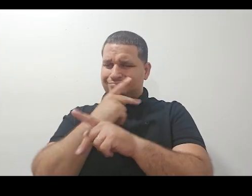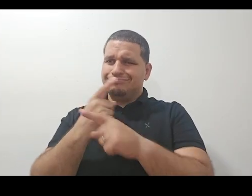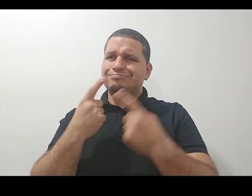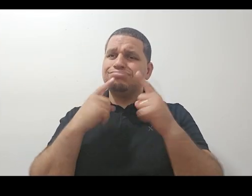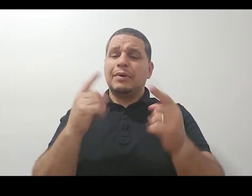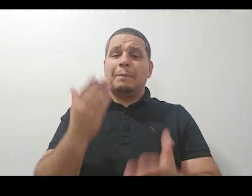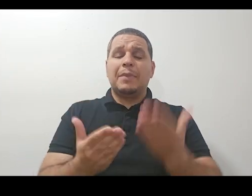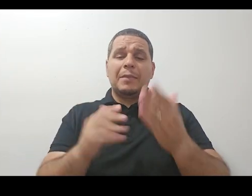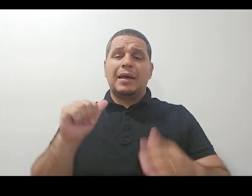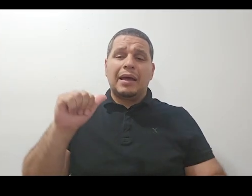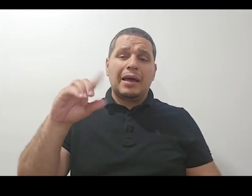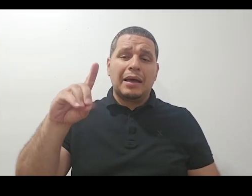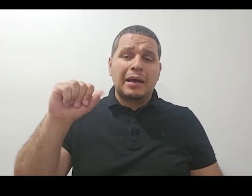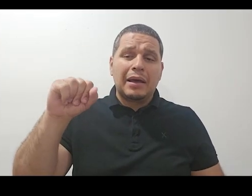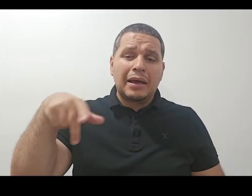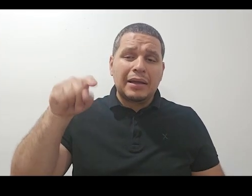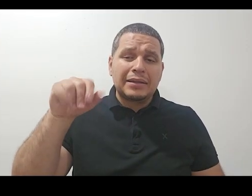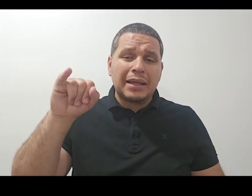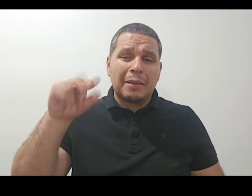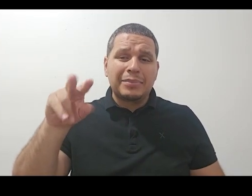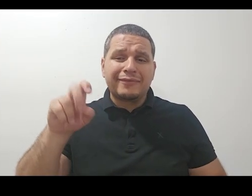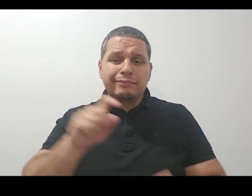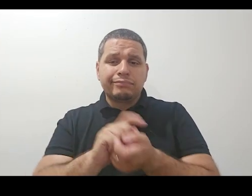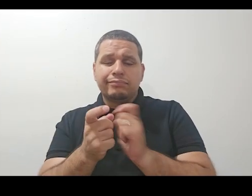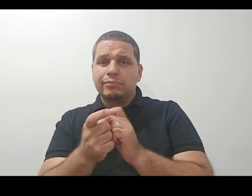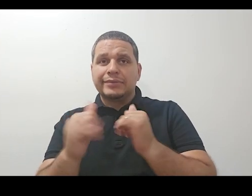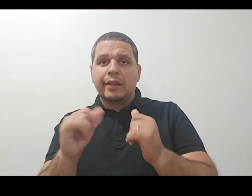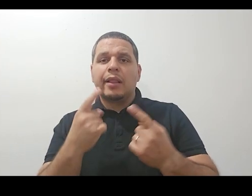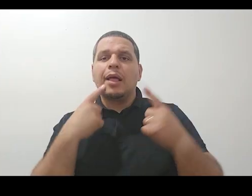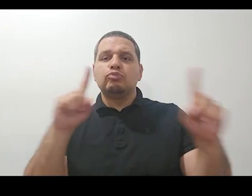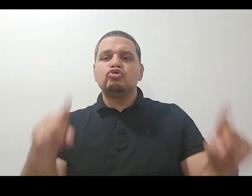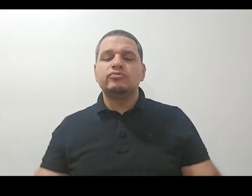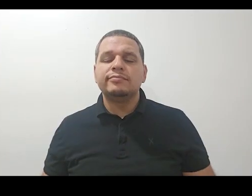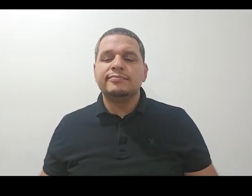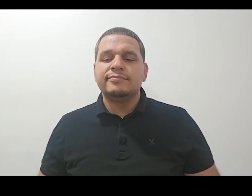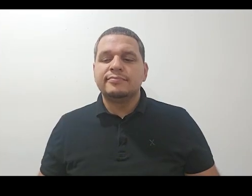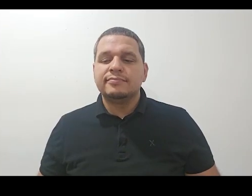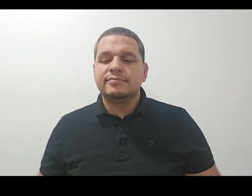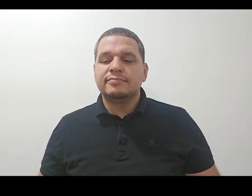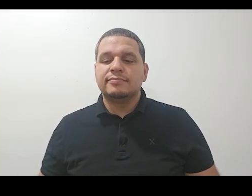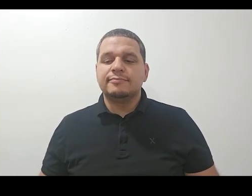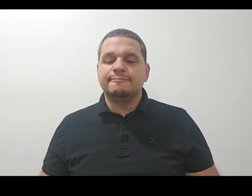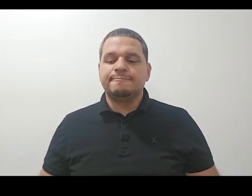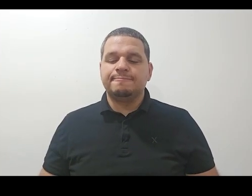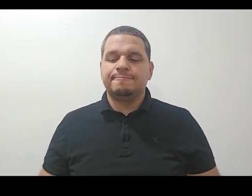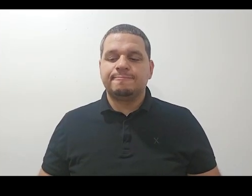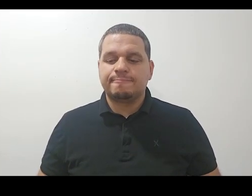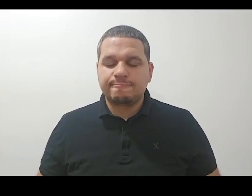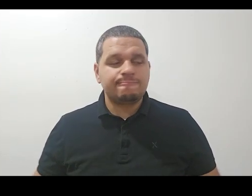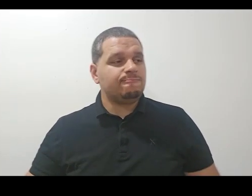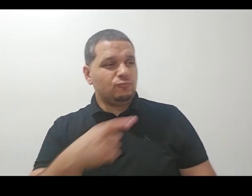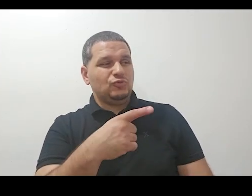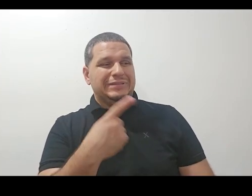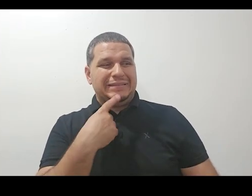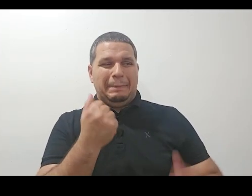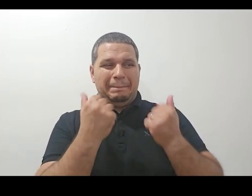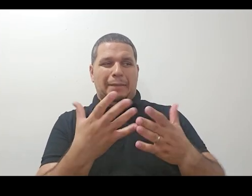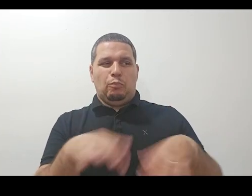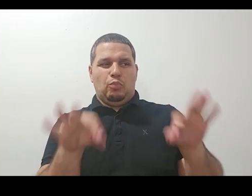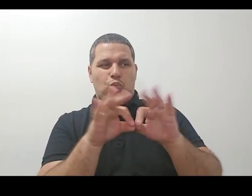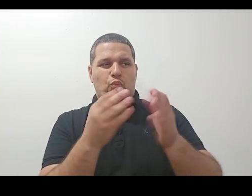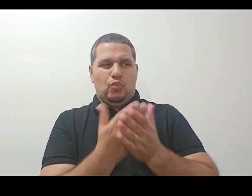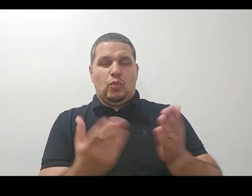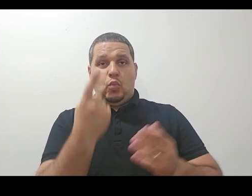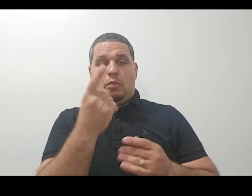out a way to do it, and it may be adaptive, but it can still be done. And that's the temporary care. I think you said